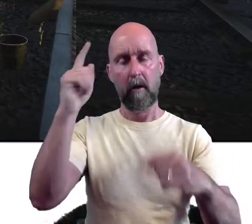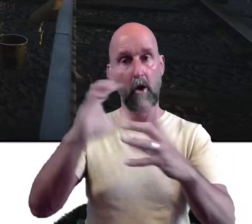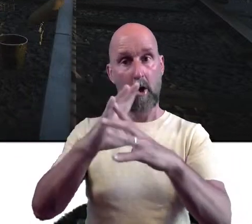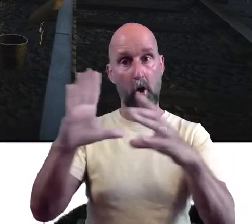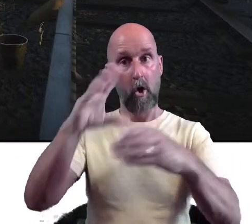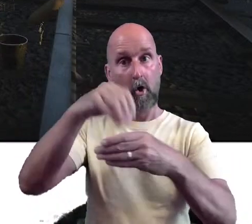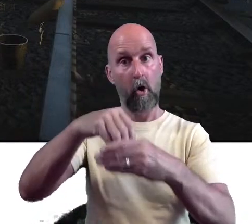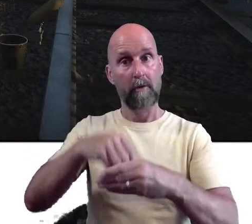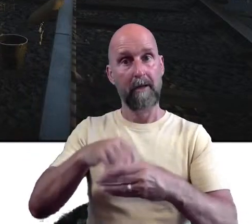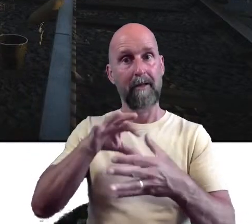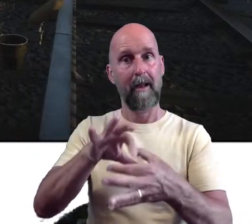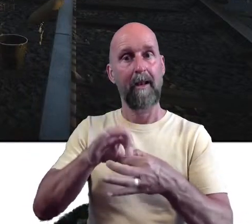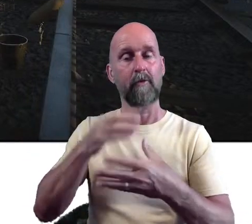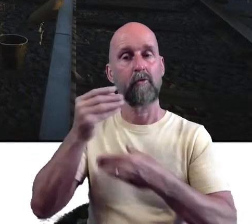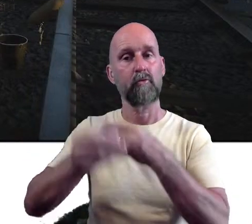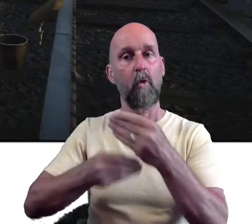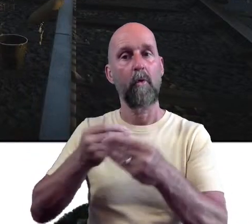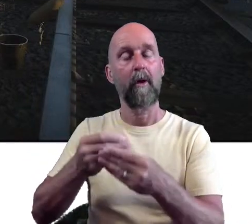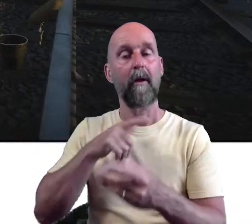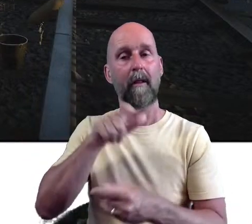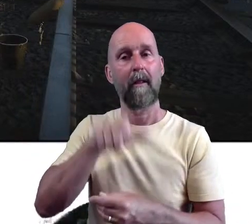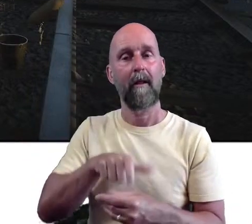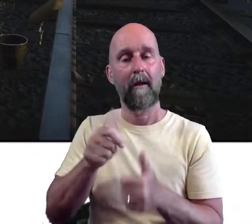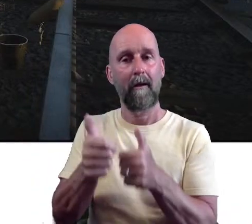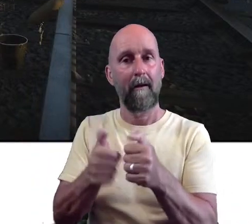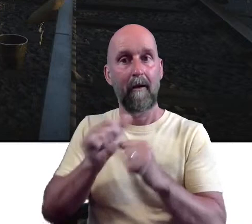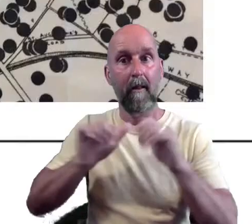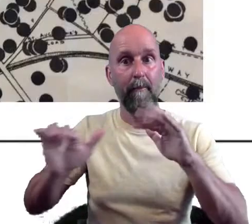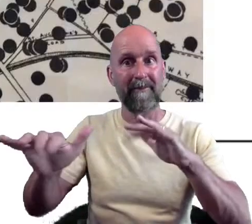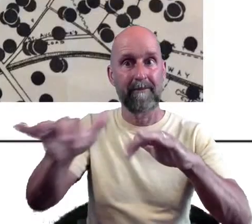story illustrated by the player's material surroundings.